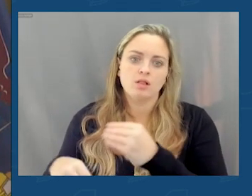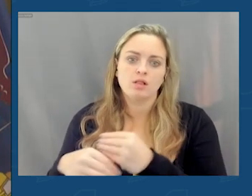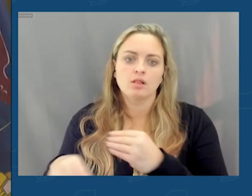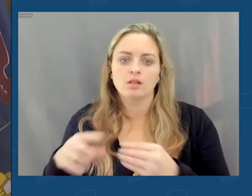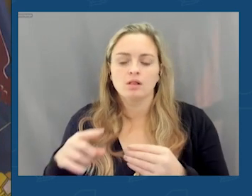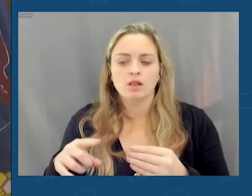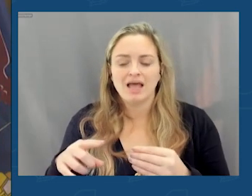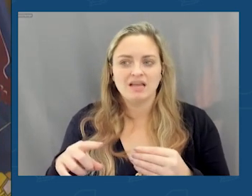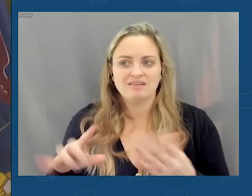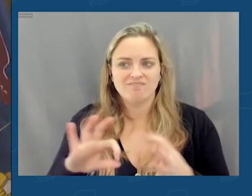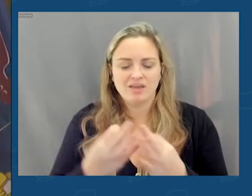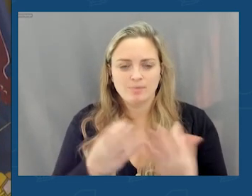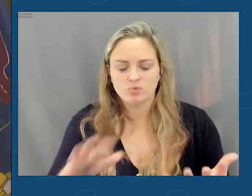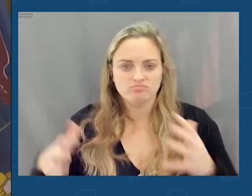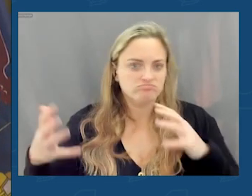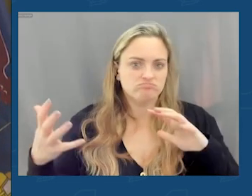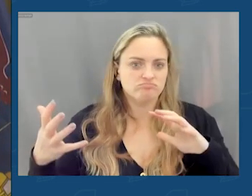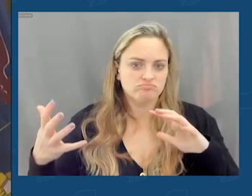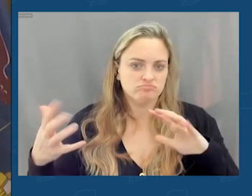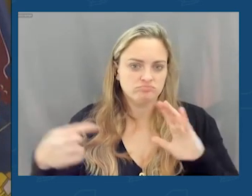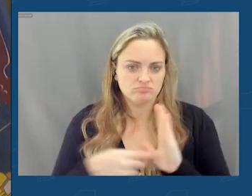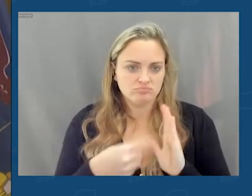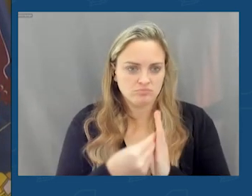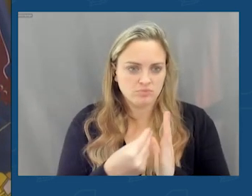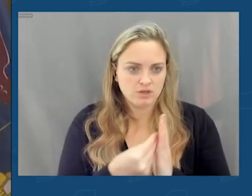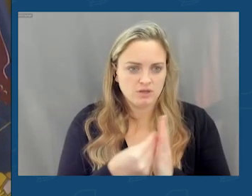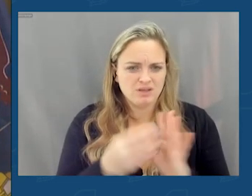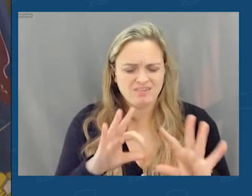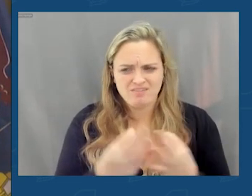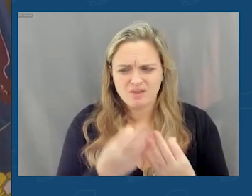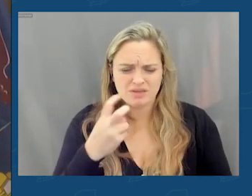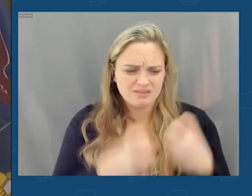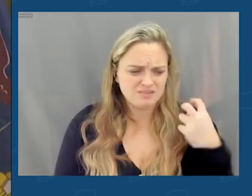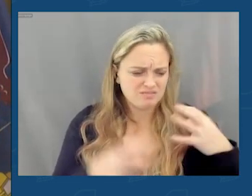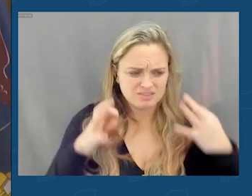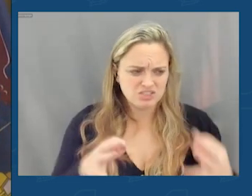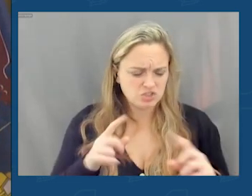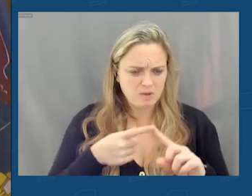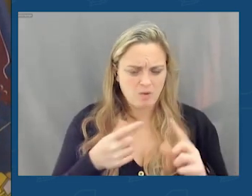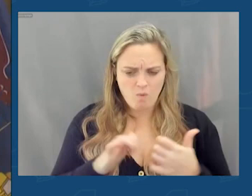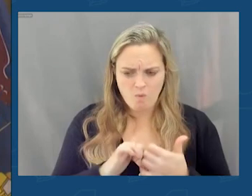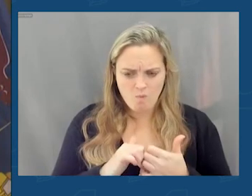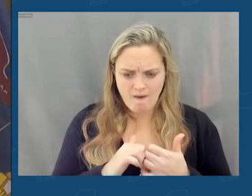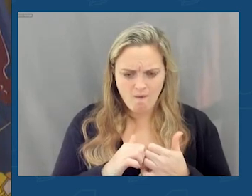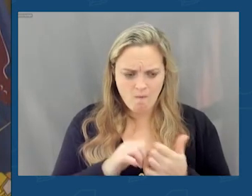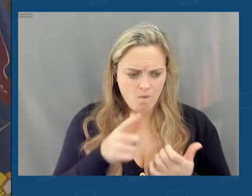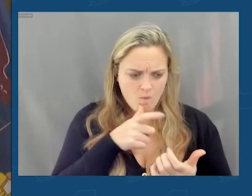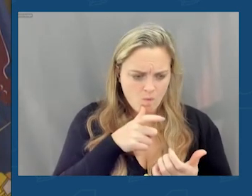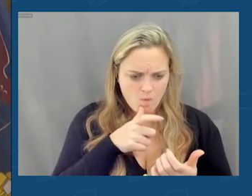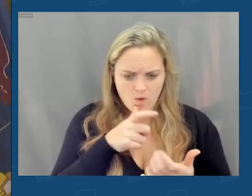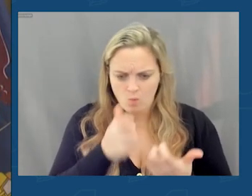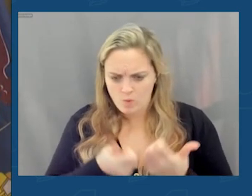ruin. I don't want to hear any more about families making these tough decisions. Let's just give people a